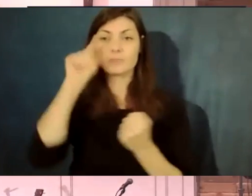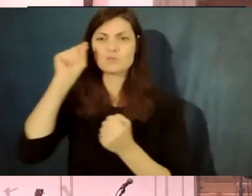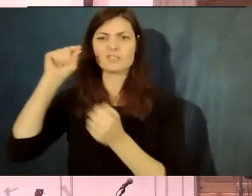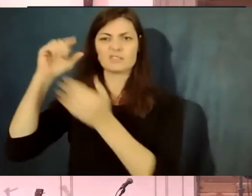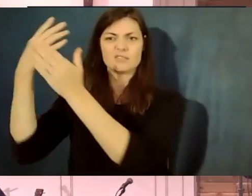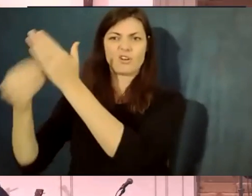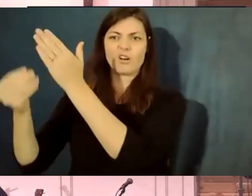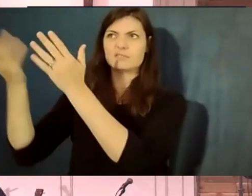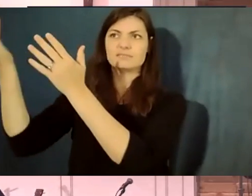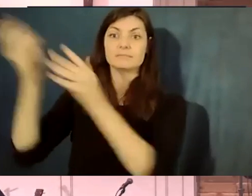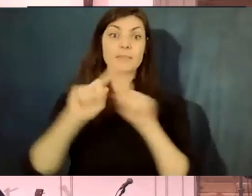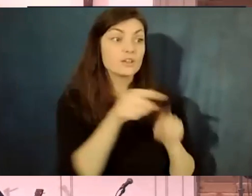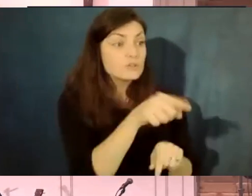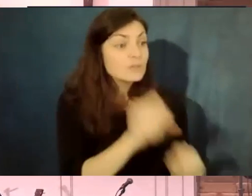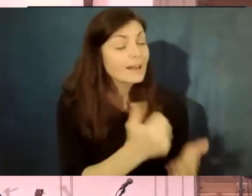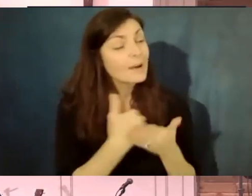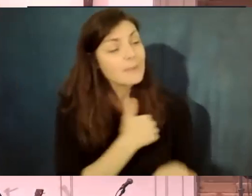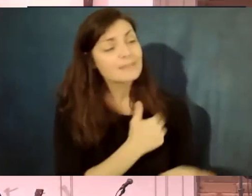you can help us out with this.